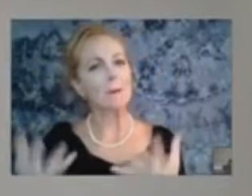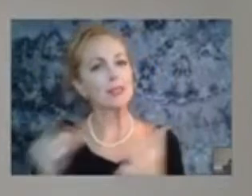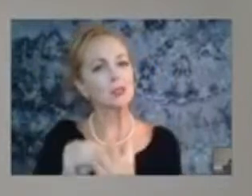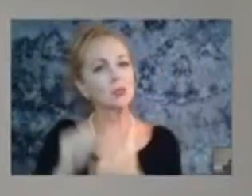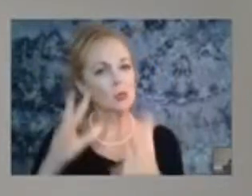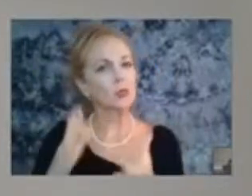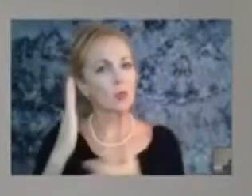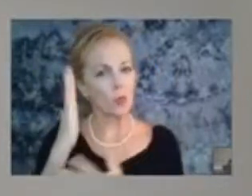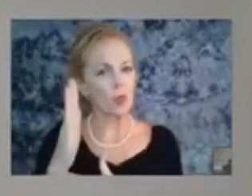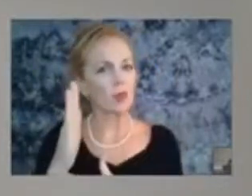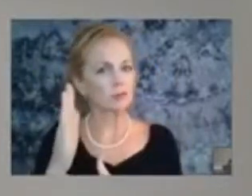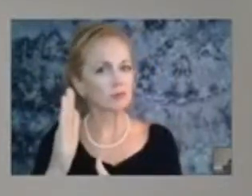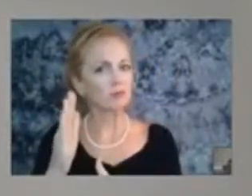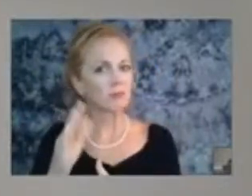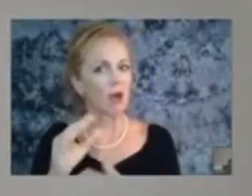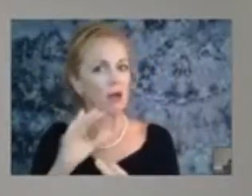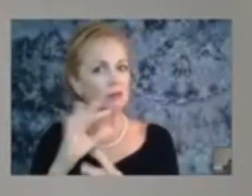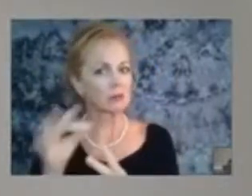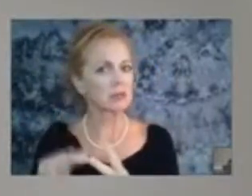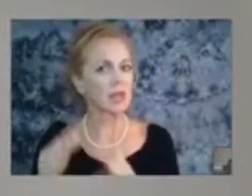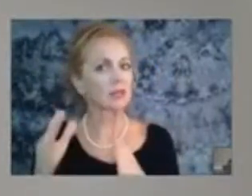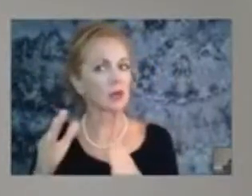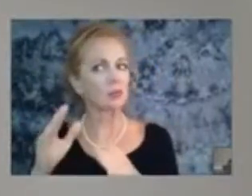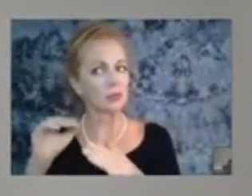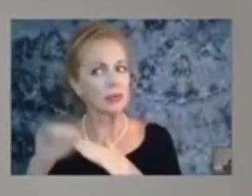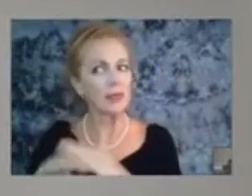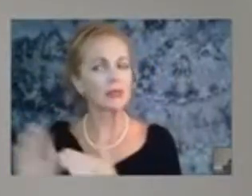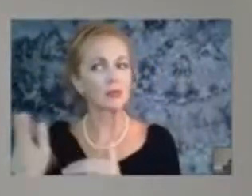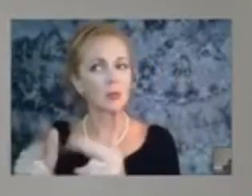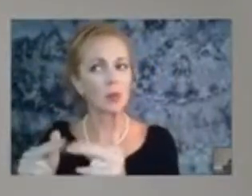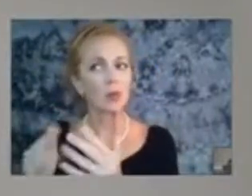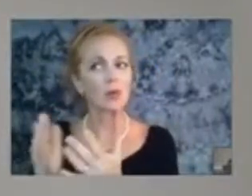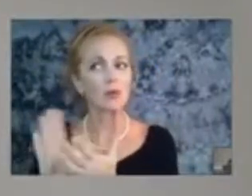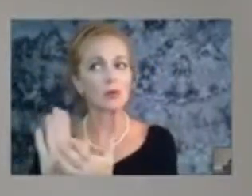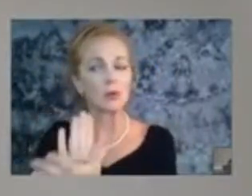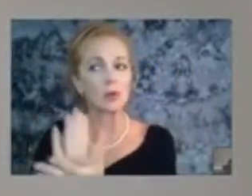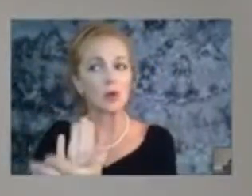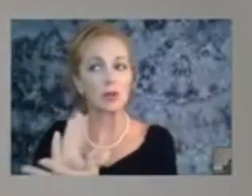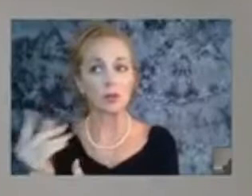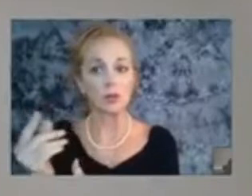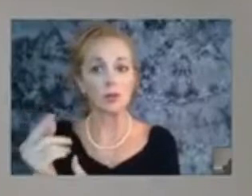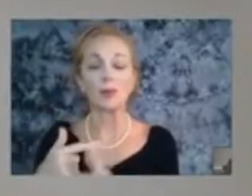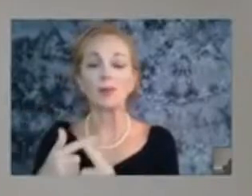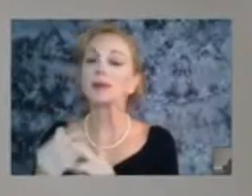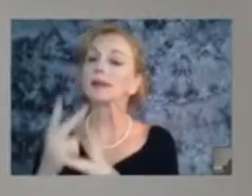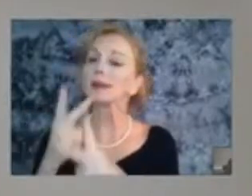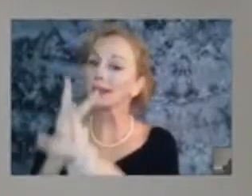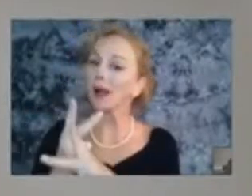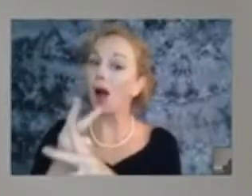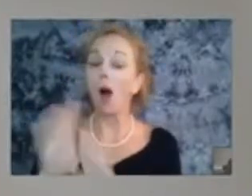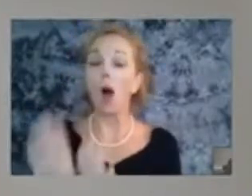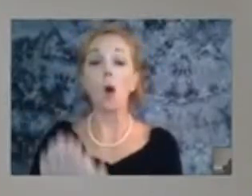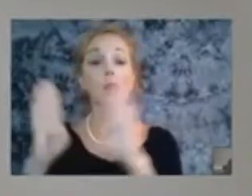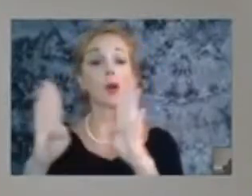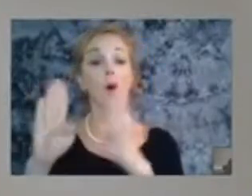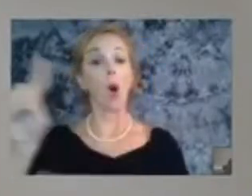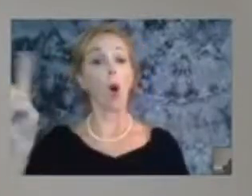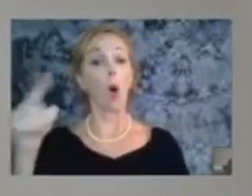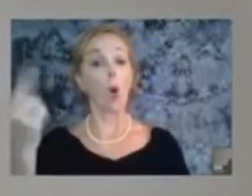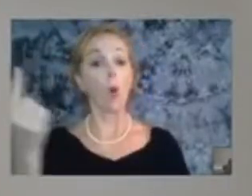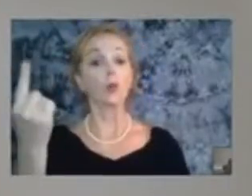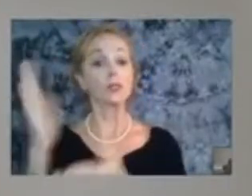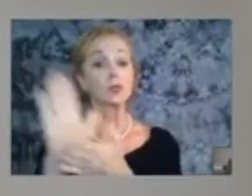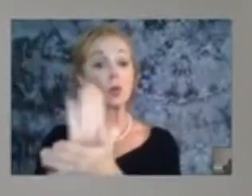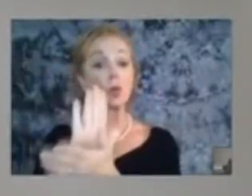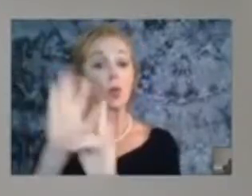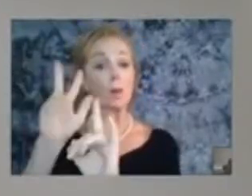particular school, which is another reason why we needed to be cautious and open it up to just school-based staff only at first until we evaluate the needs in the